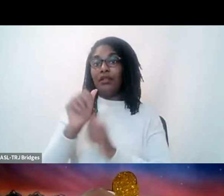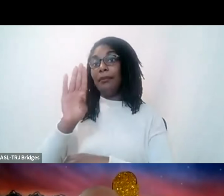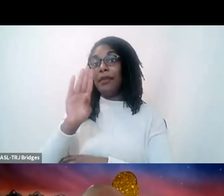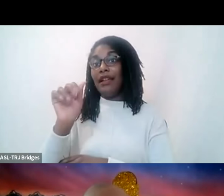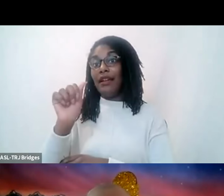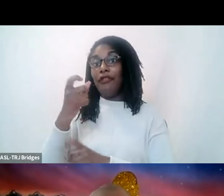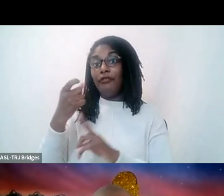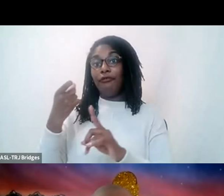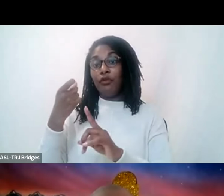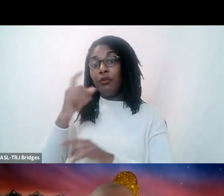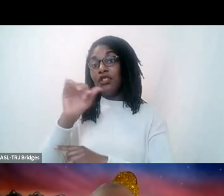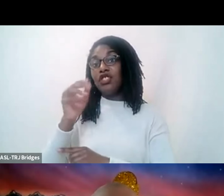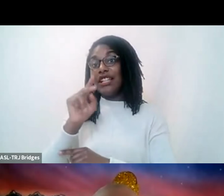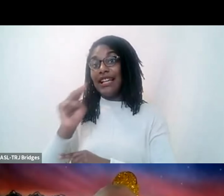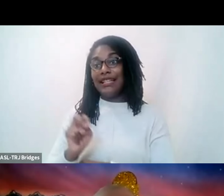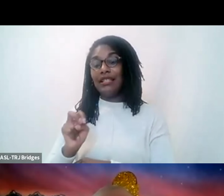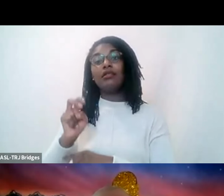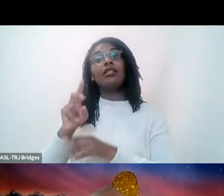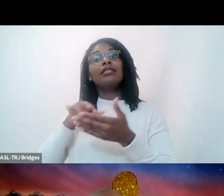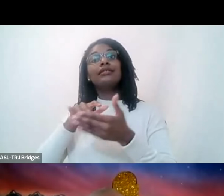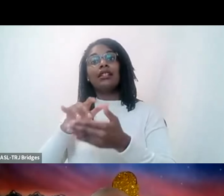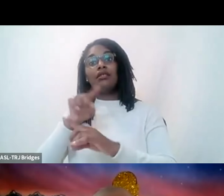Studies from the New School in spring of